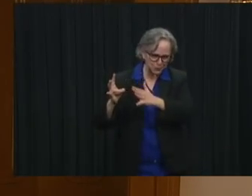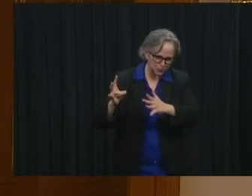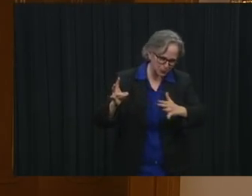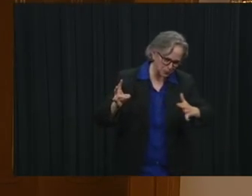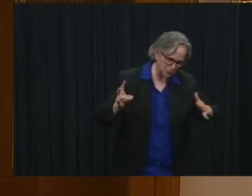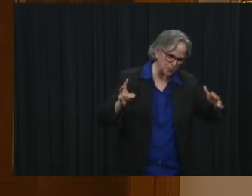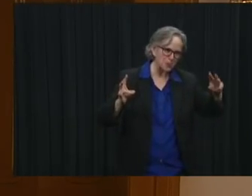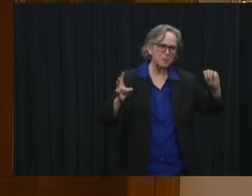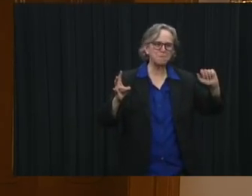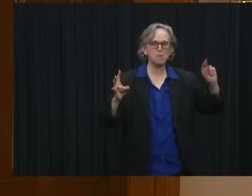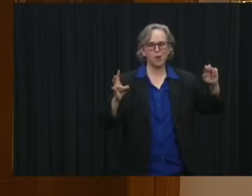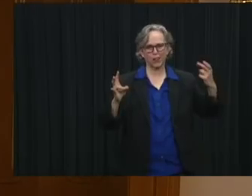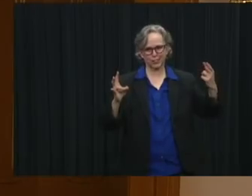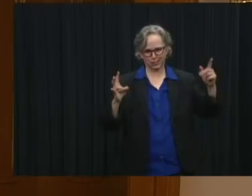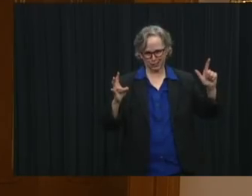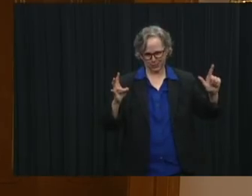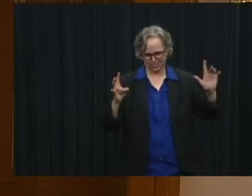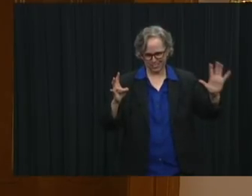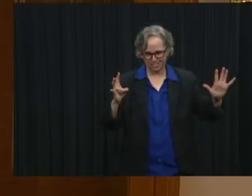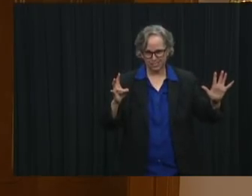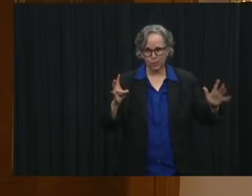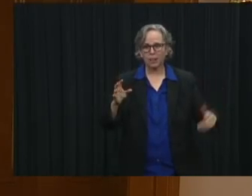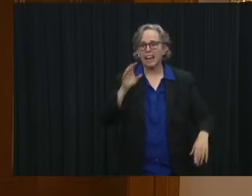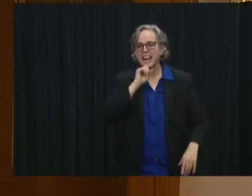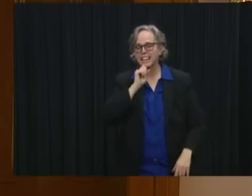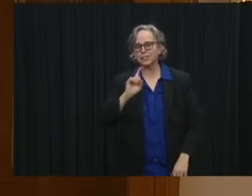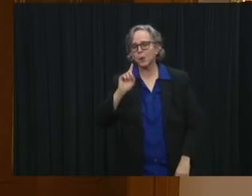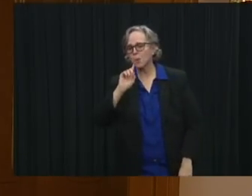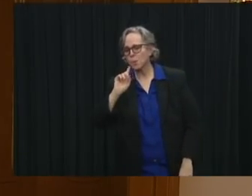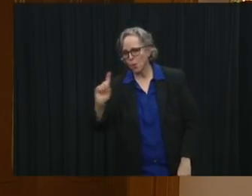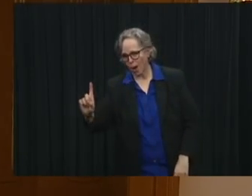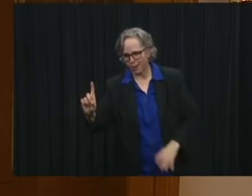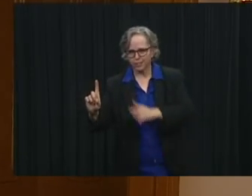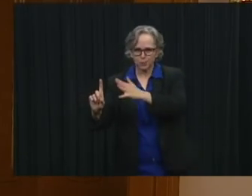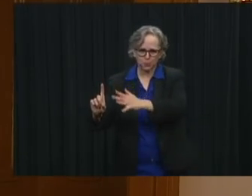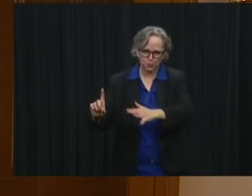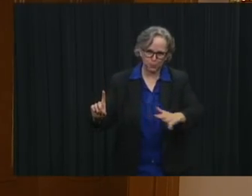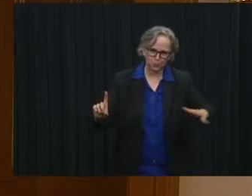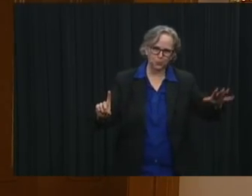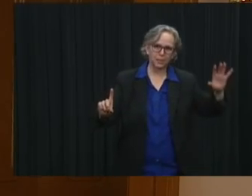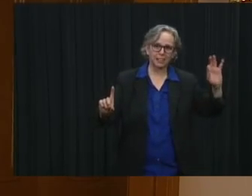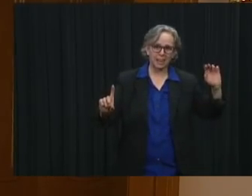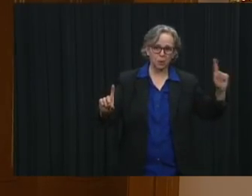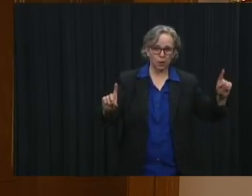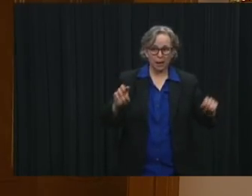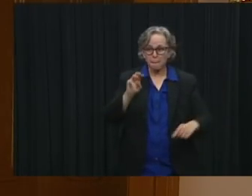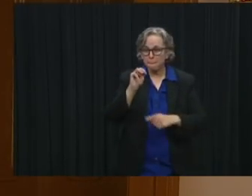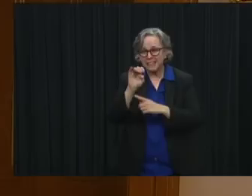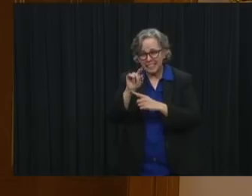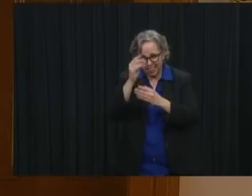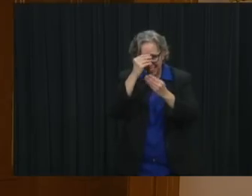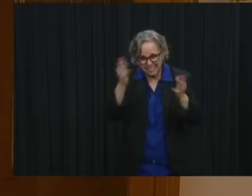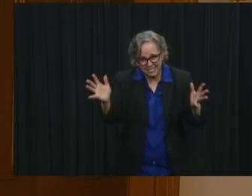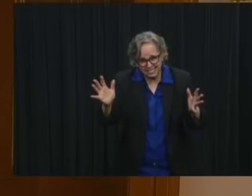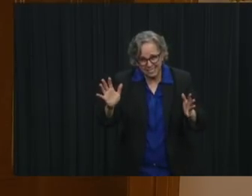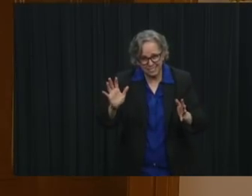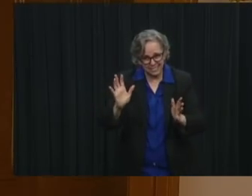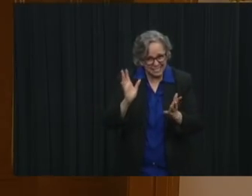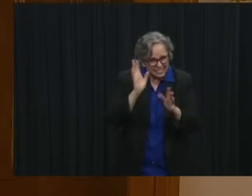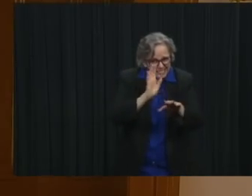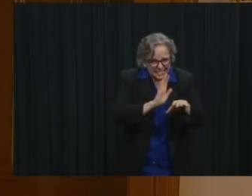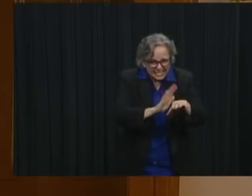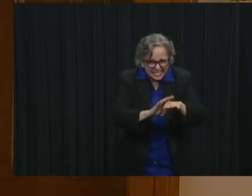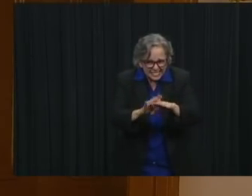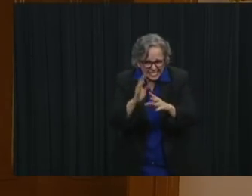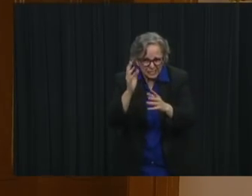I just want to note for the media, there was a mistake. A lab had reported out a wrong age yesterday. I had said 95, but I'm